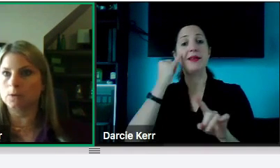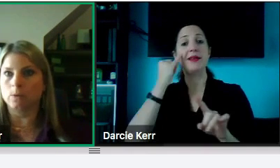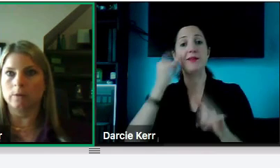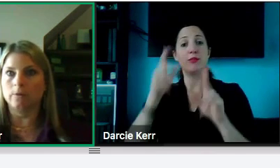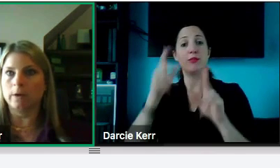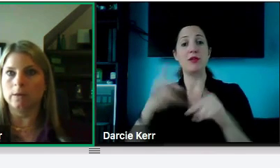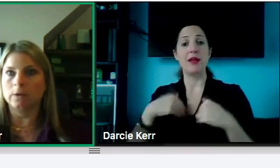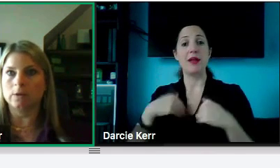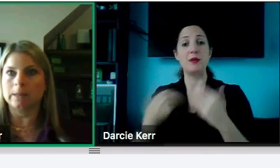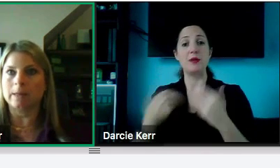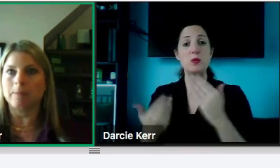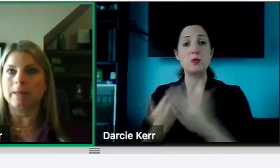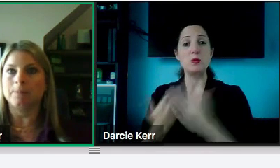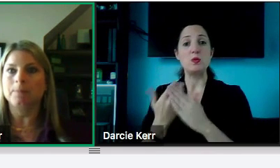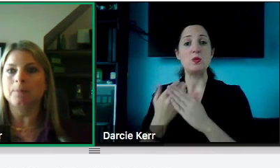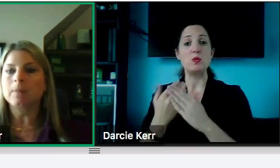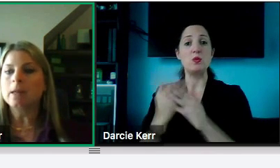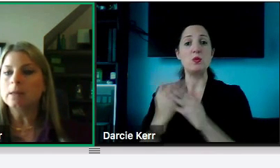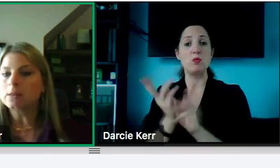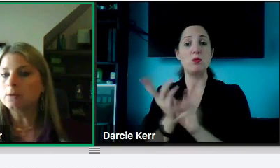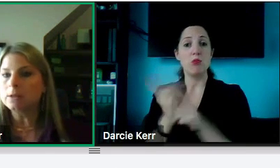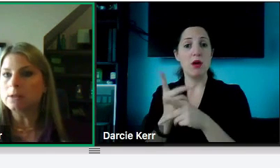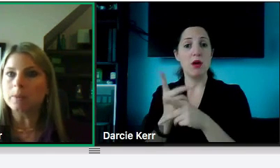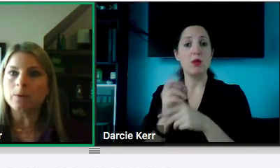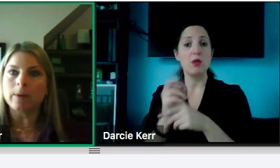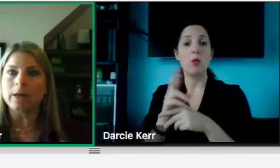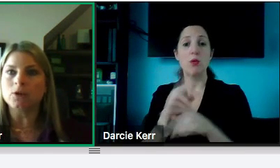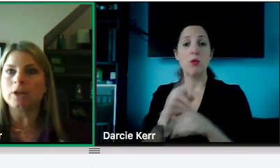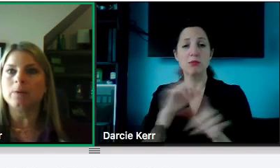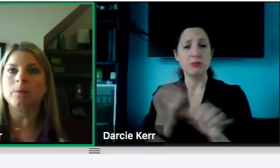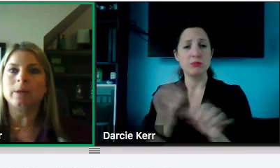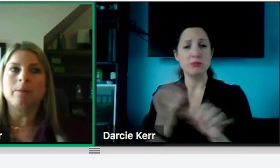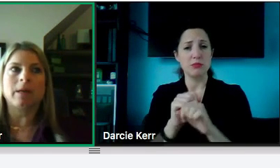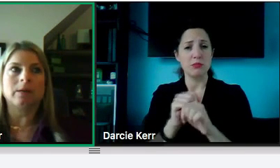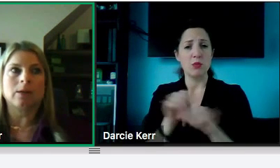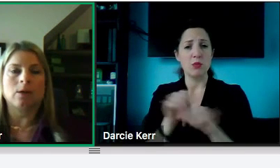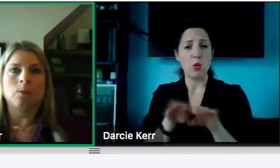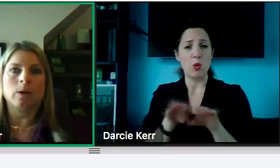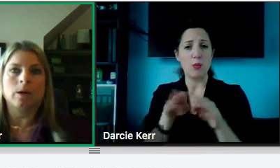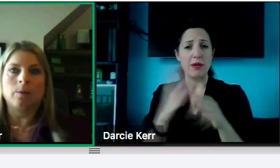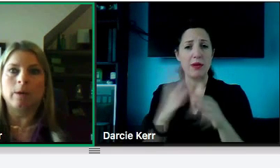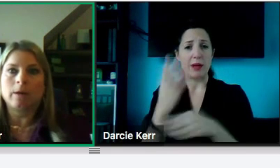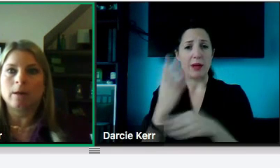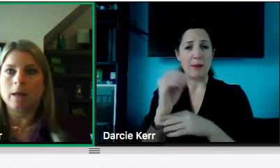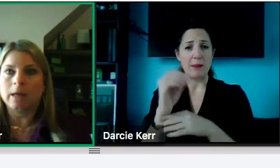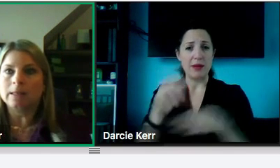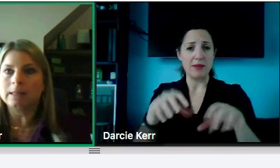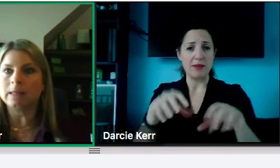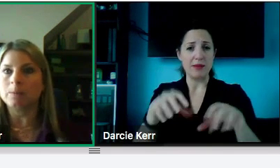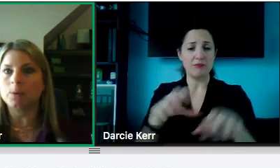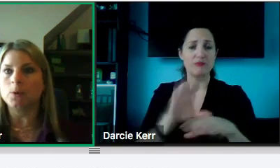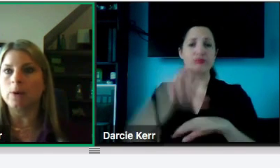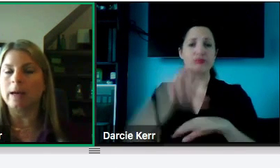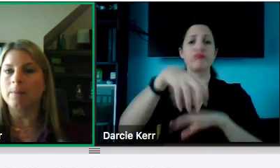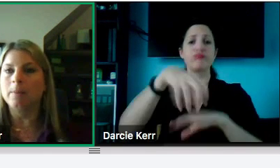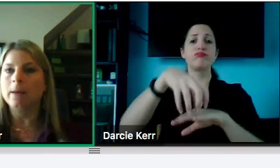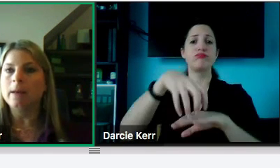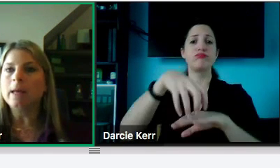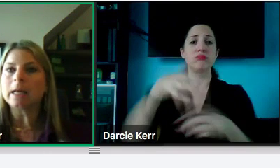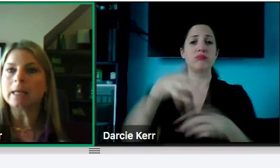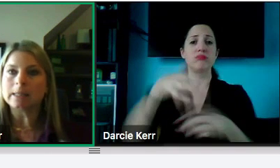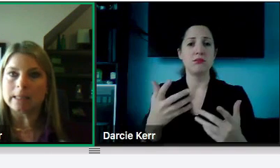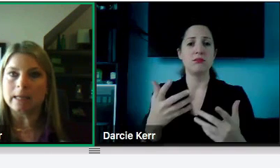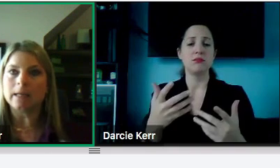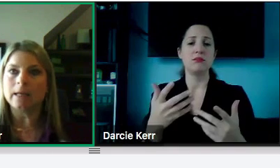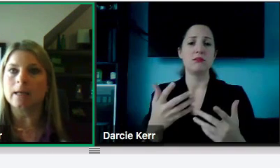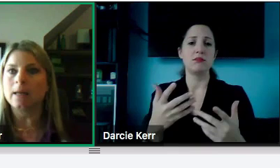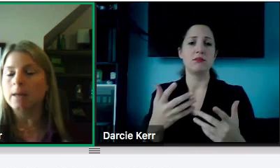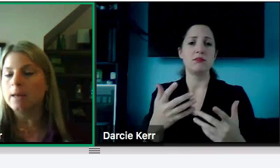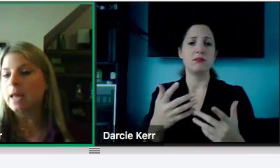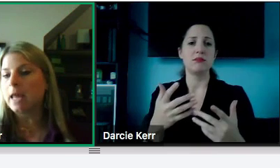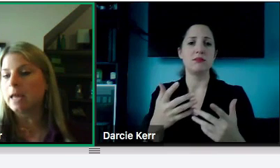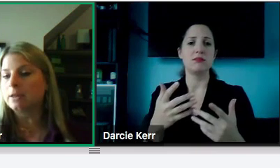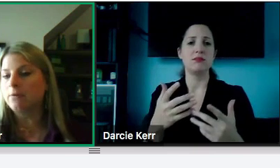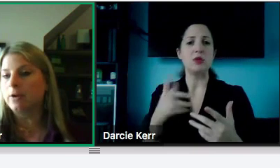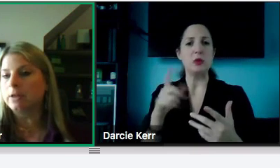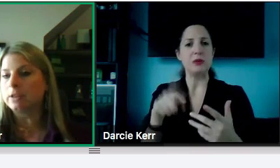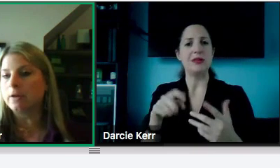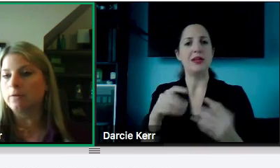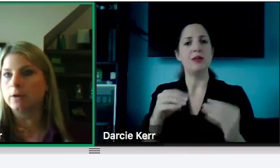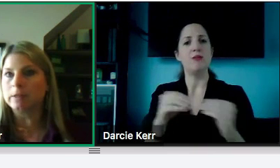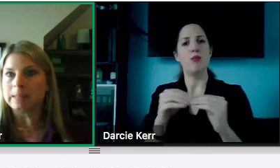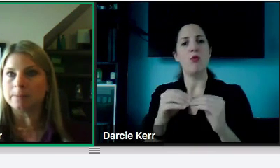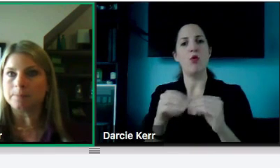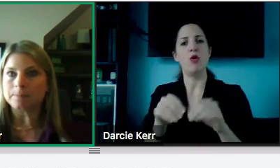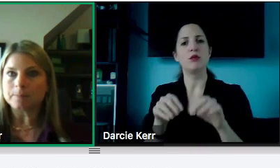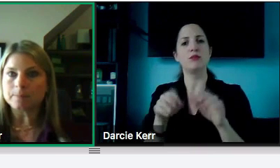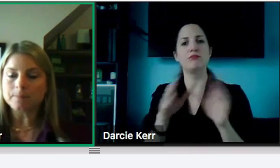open a storefront or something. So there's a big range, and it really makes our work with clients in the program exciting and